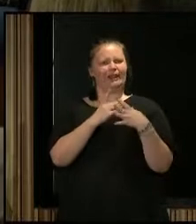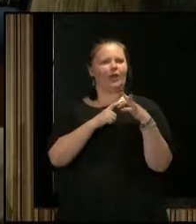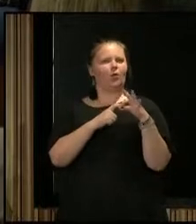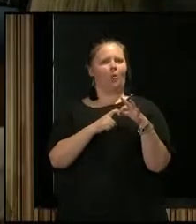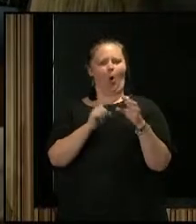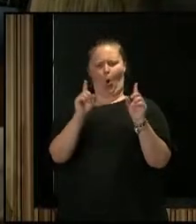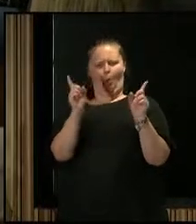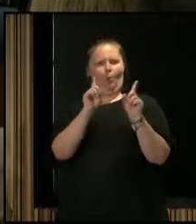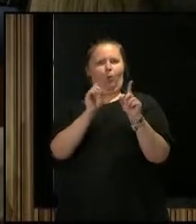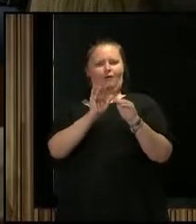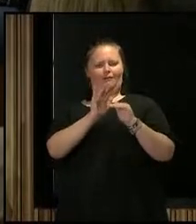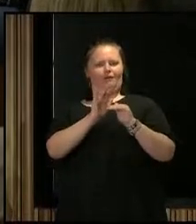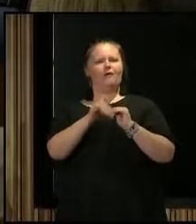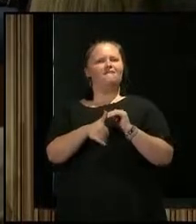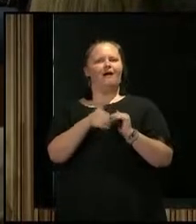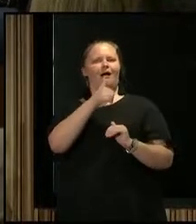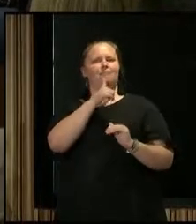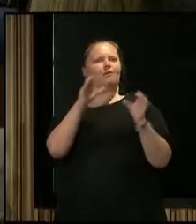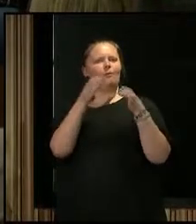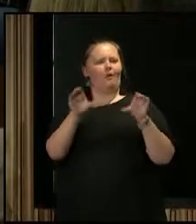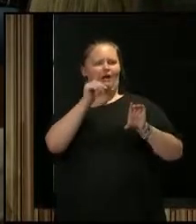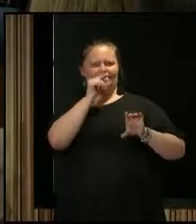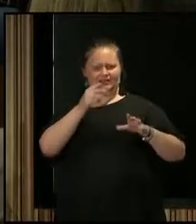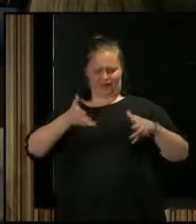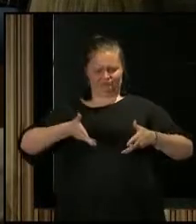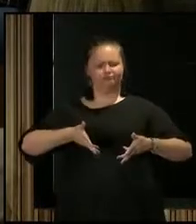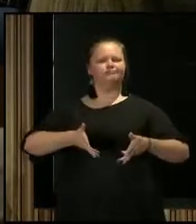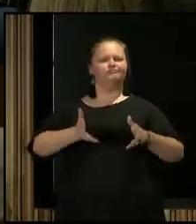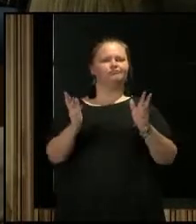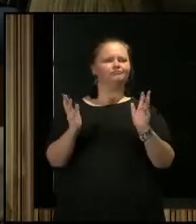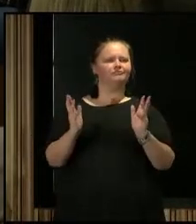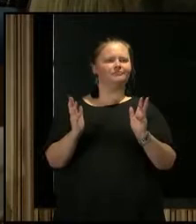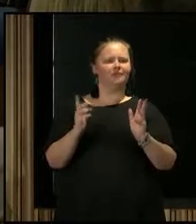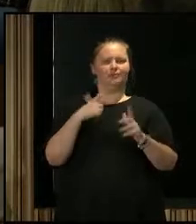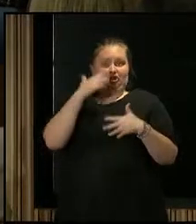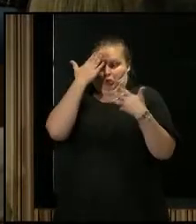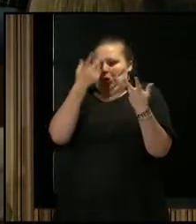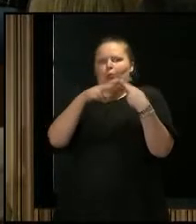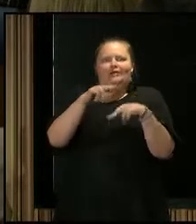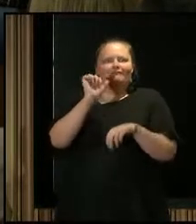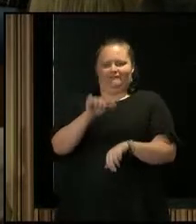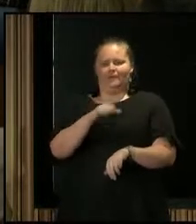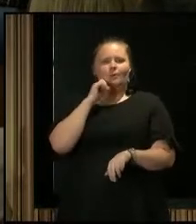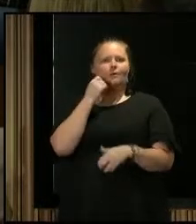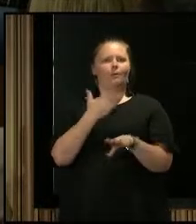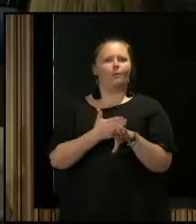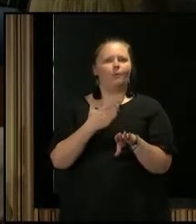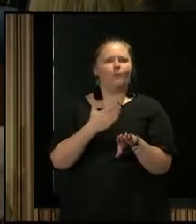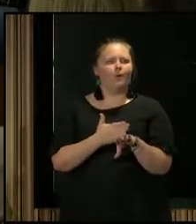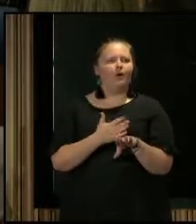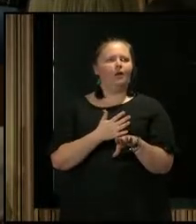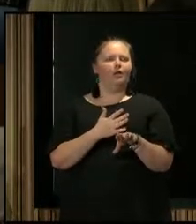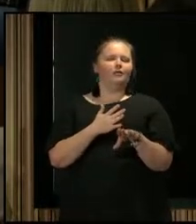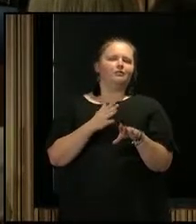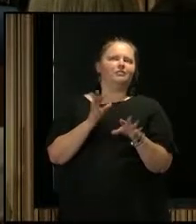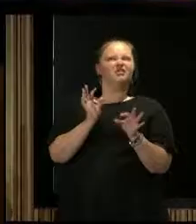what is it that allows you to go out and do these things that you don't know that they'll work? You're probably not necessarily like couch